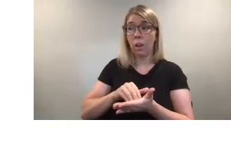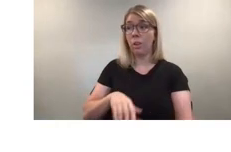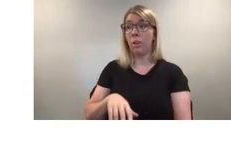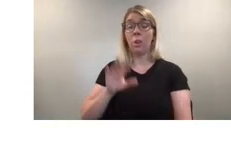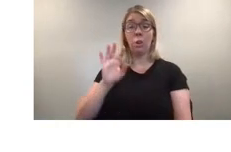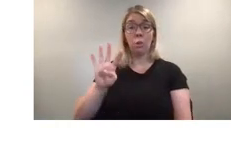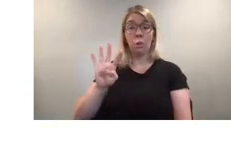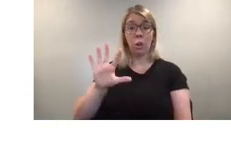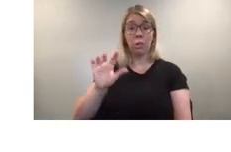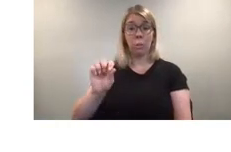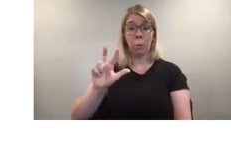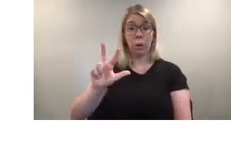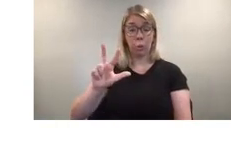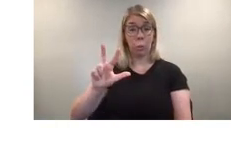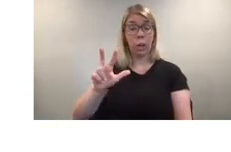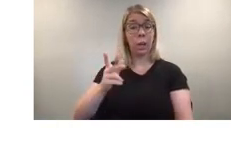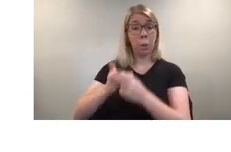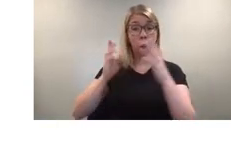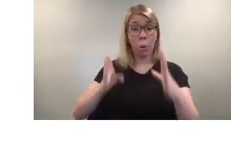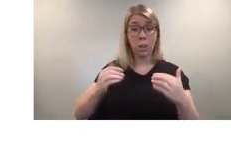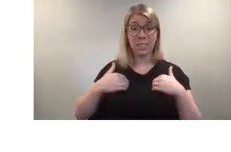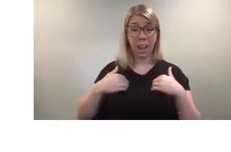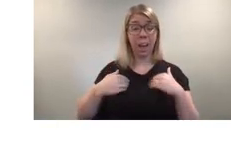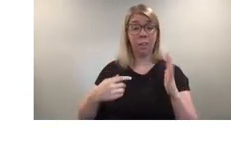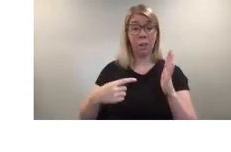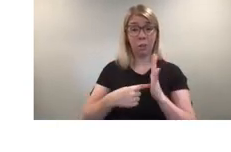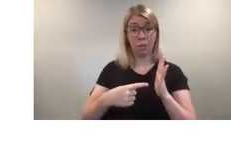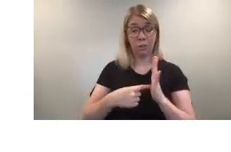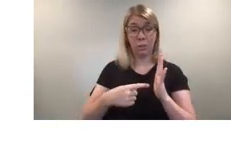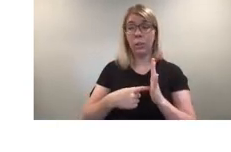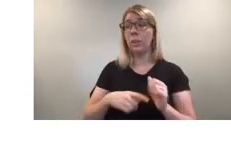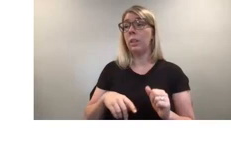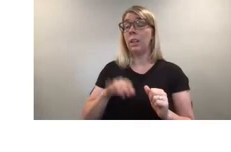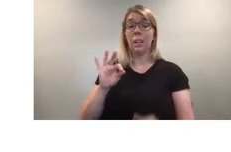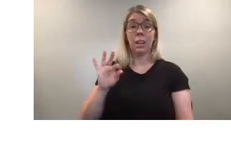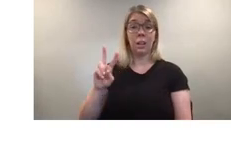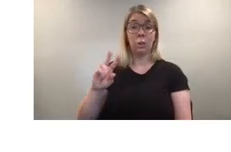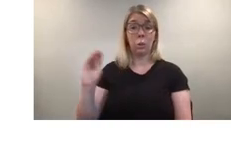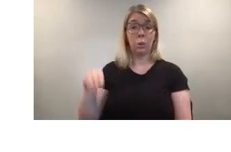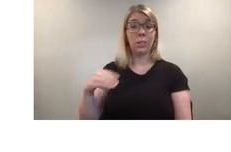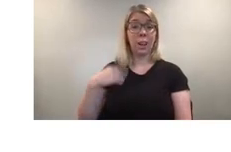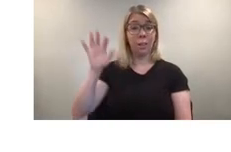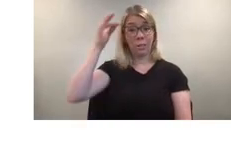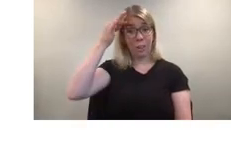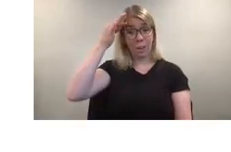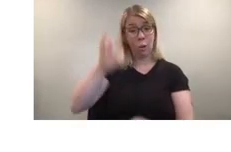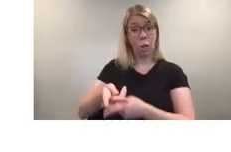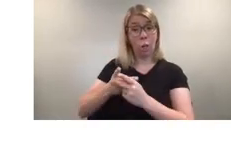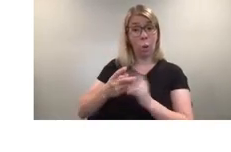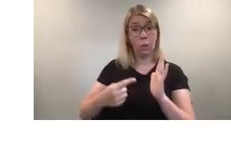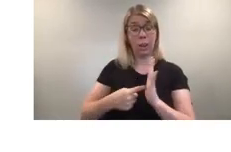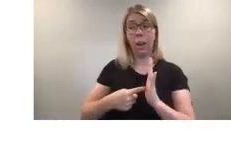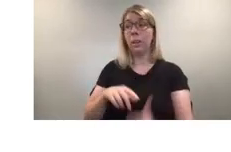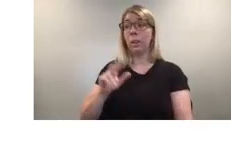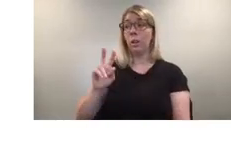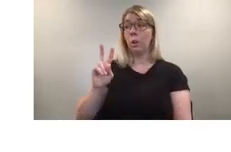million borrowers have student loan debt. 92% of them have federal loan debt. and that 20 years after entering school, half of